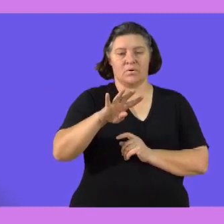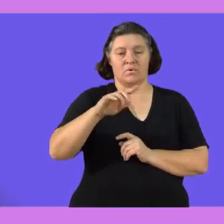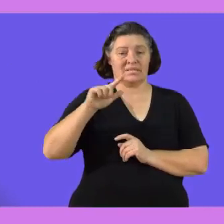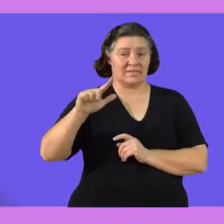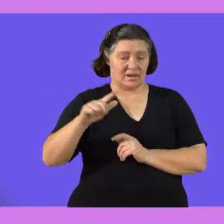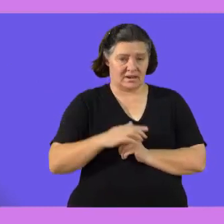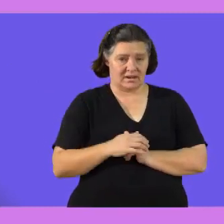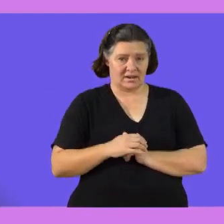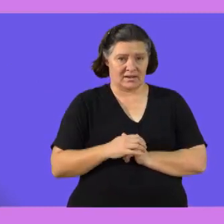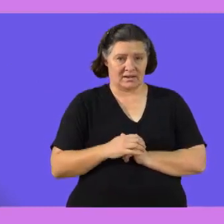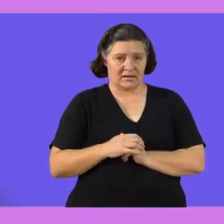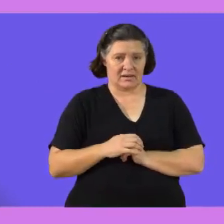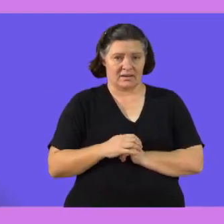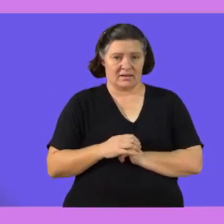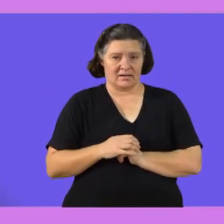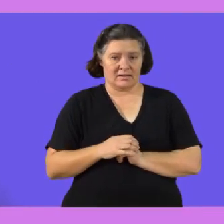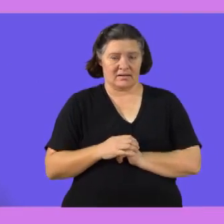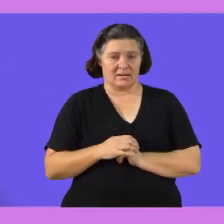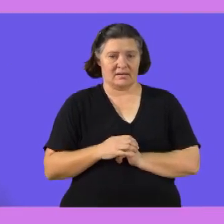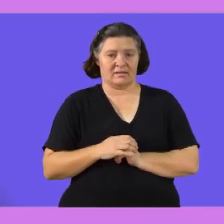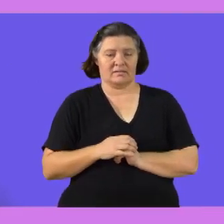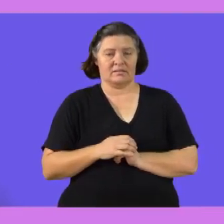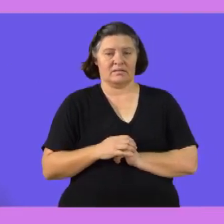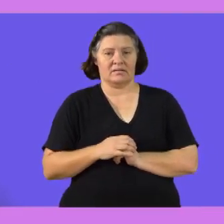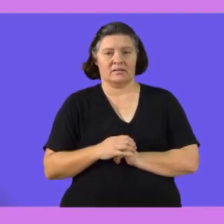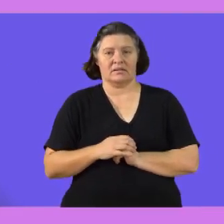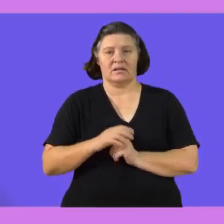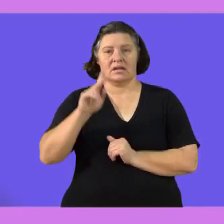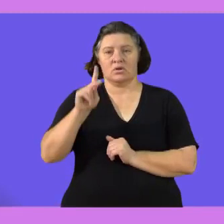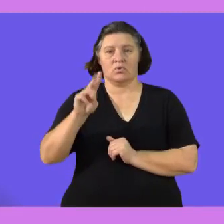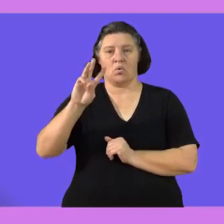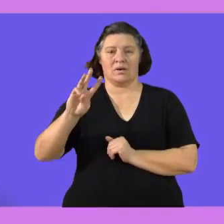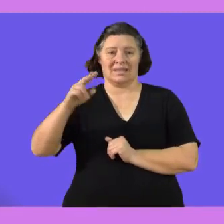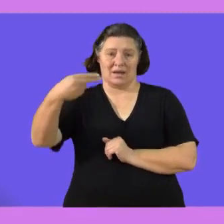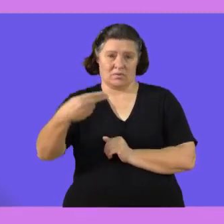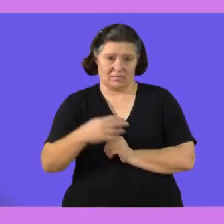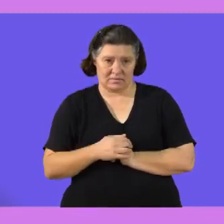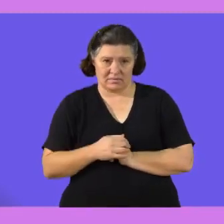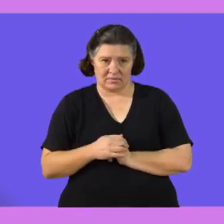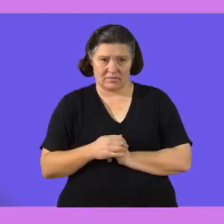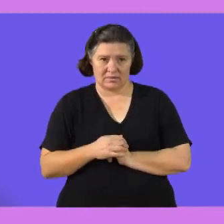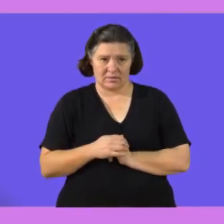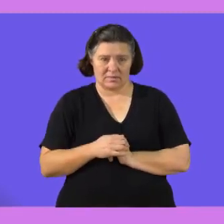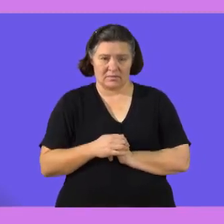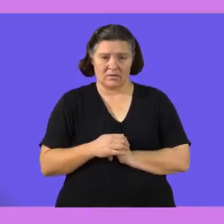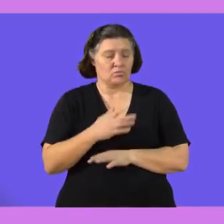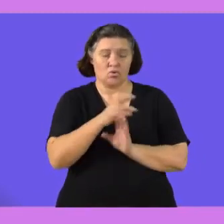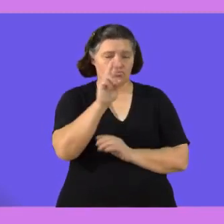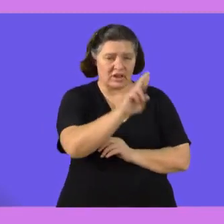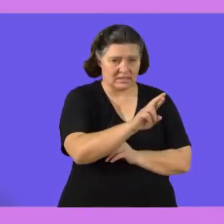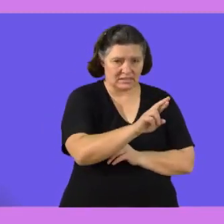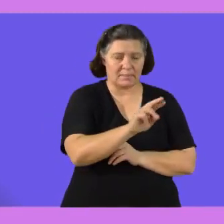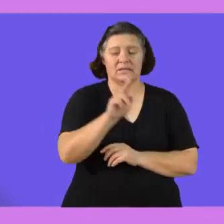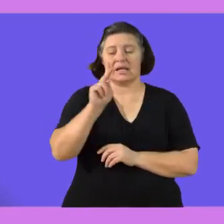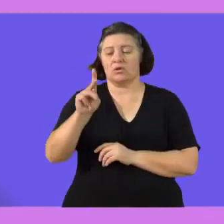itself, and let's round it to 2 decimal places for this example. And remember, this is now not rand,